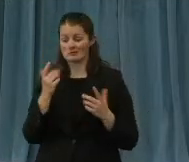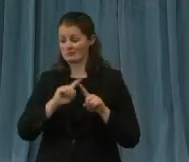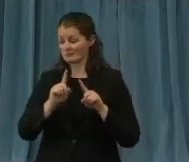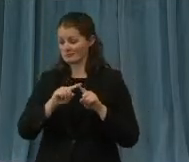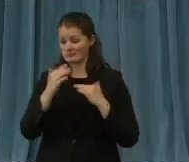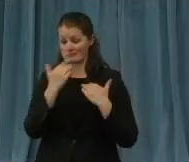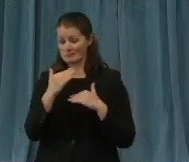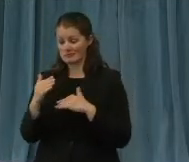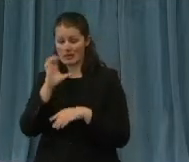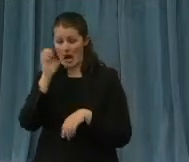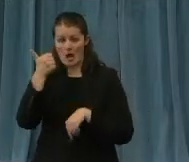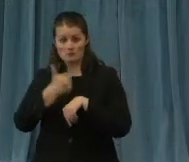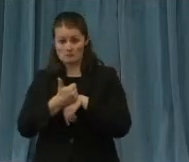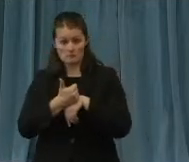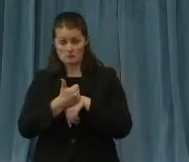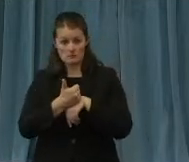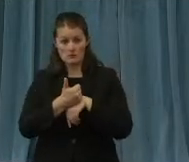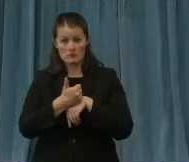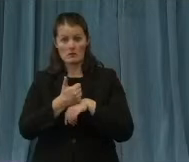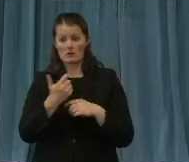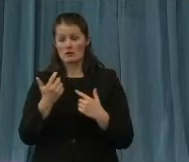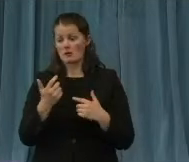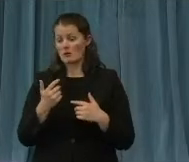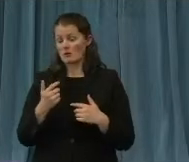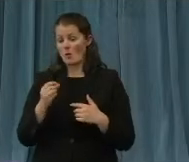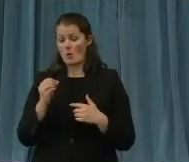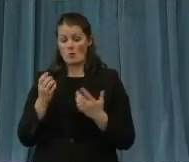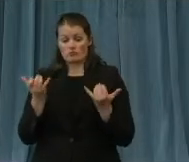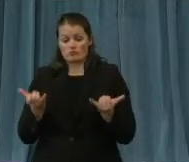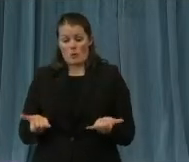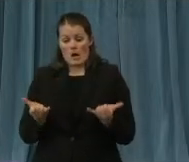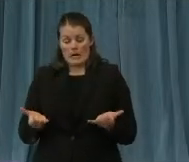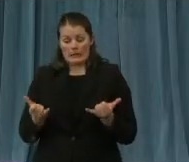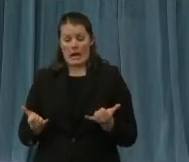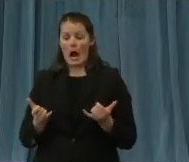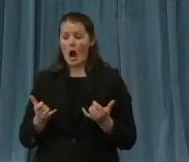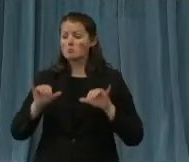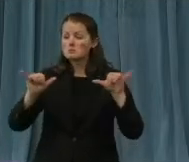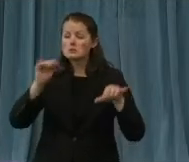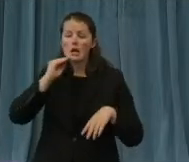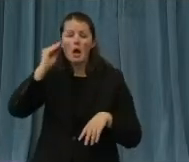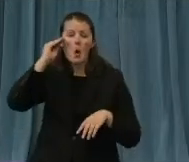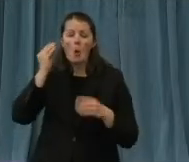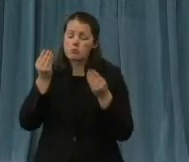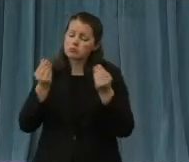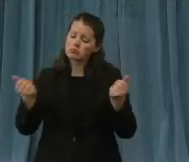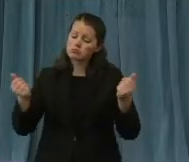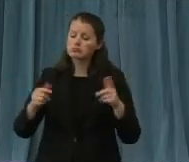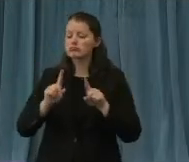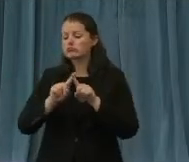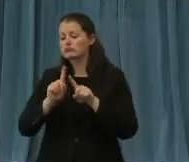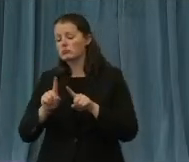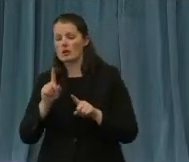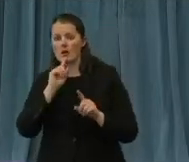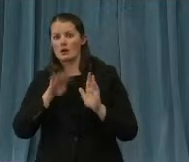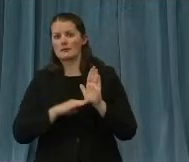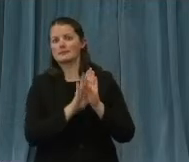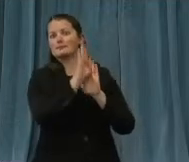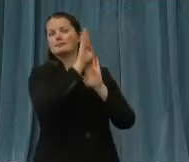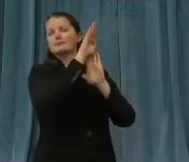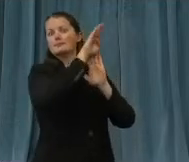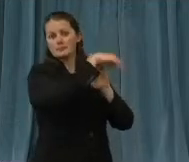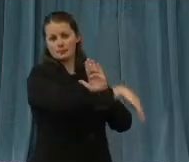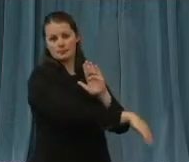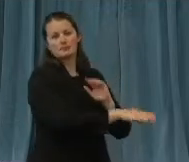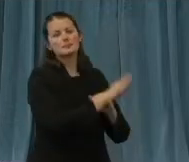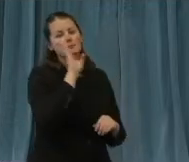we raised certain control measures, we would expect models to start predicting worse outcomes again. To follow